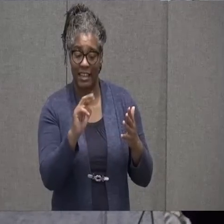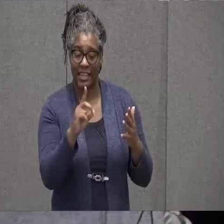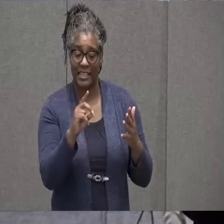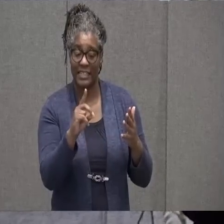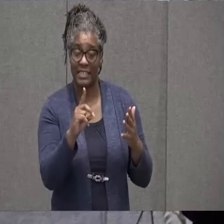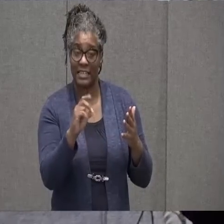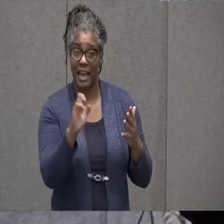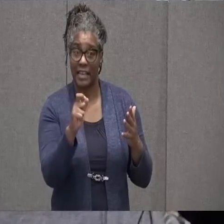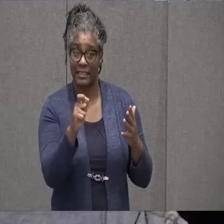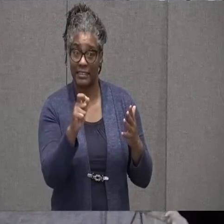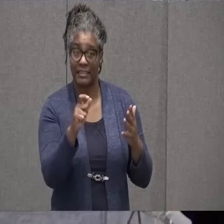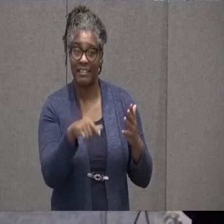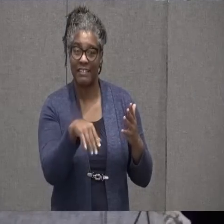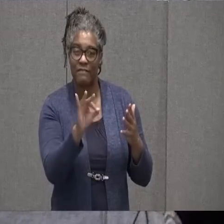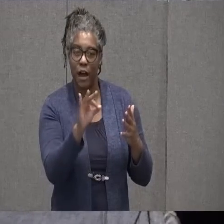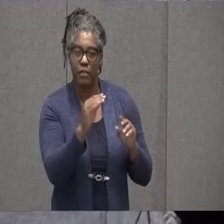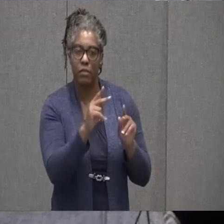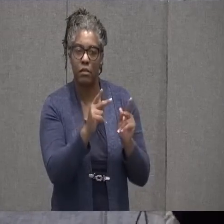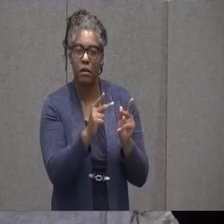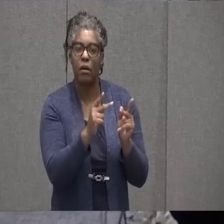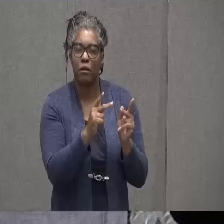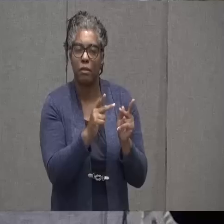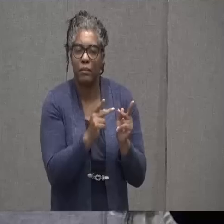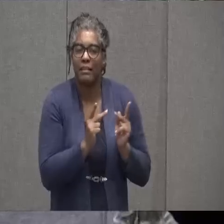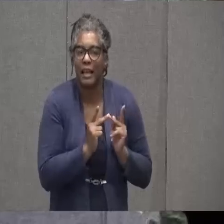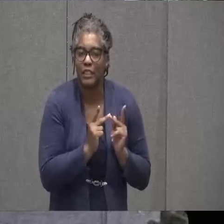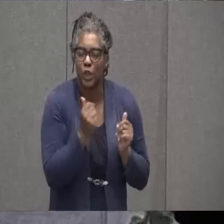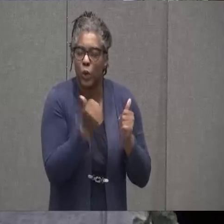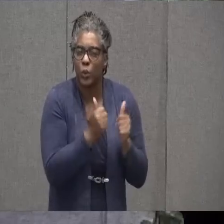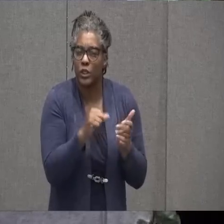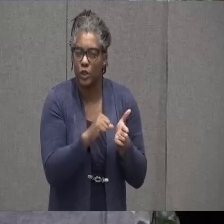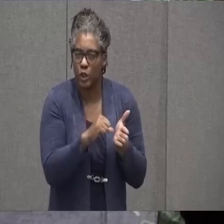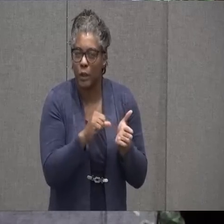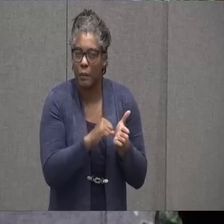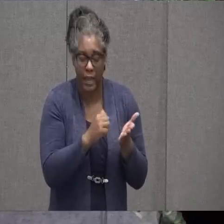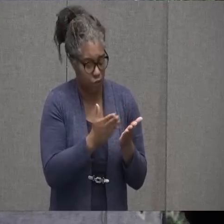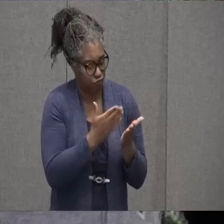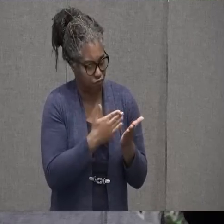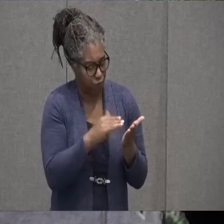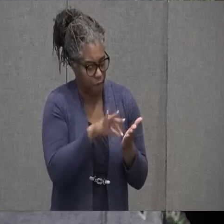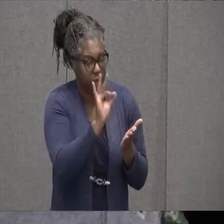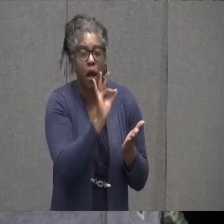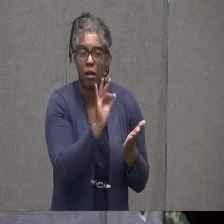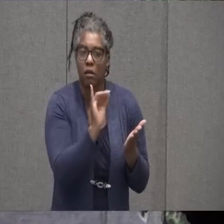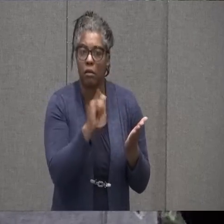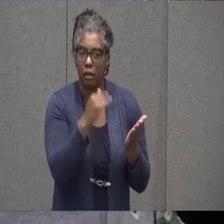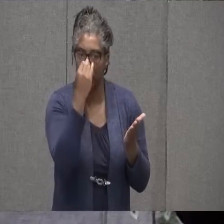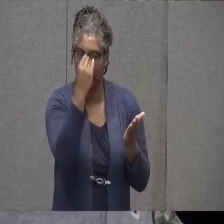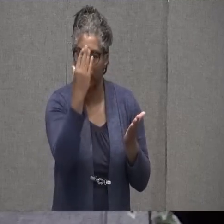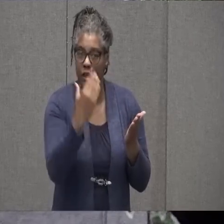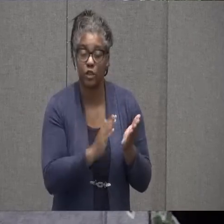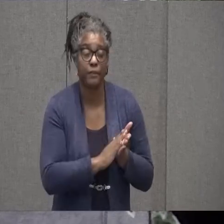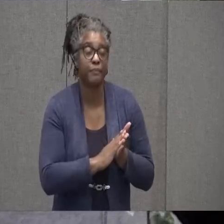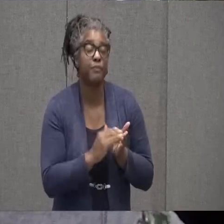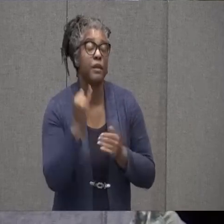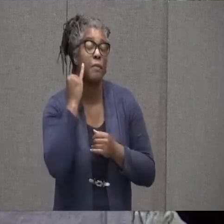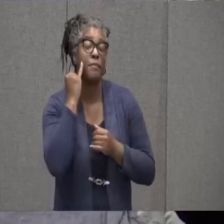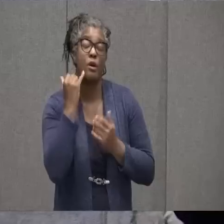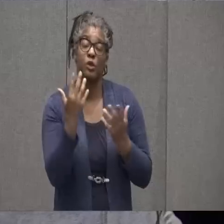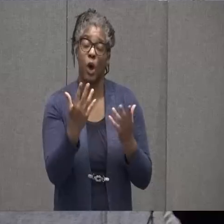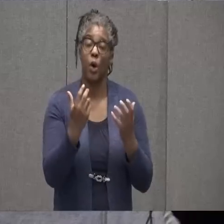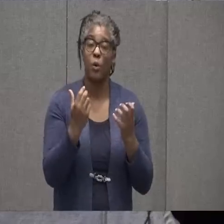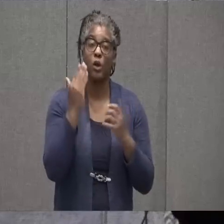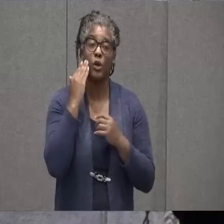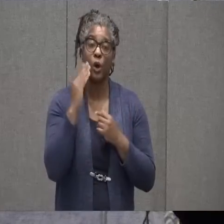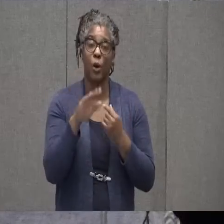where in the book that topic is covered. So if I wanted to know about income, which was